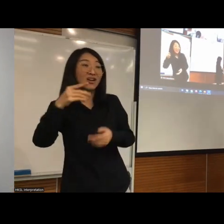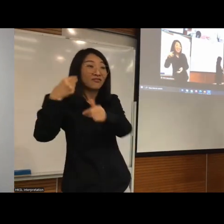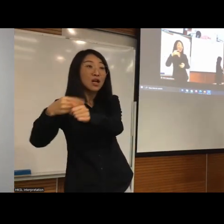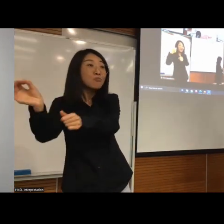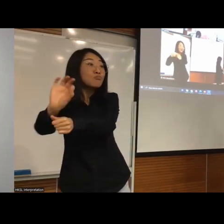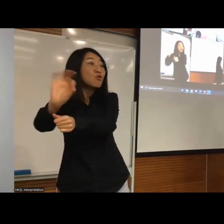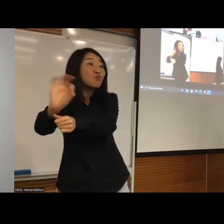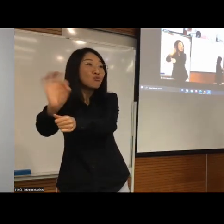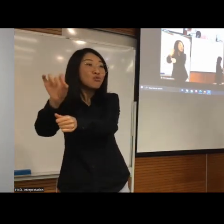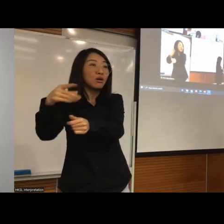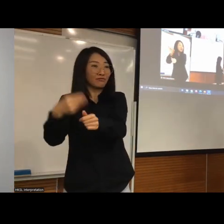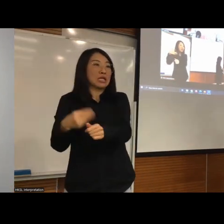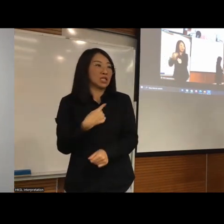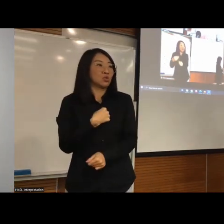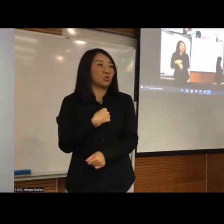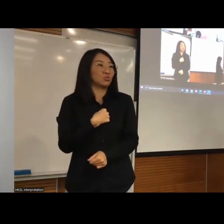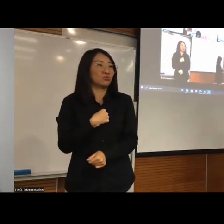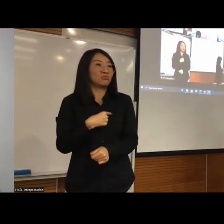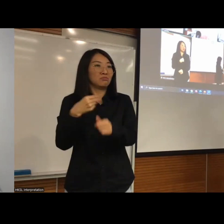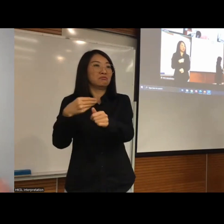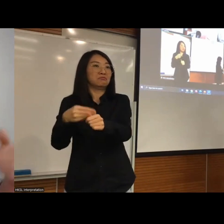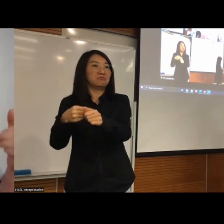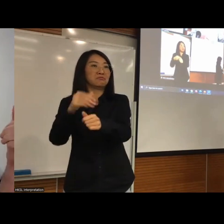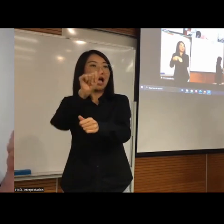be taught how to speak